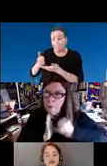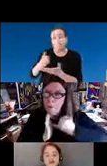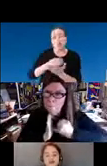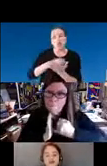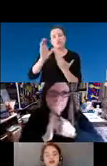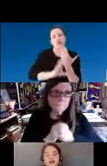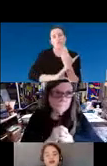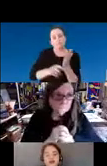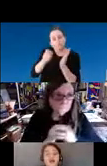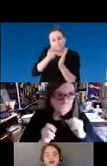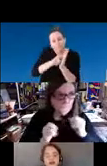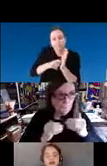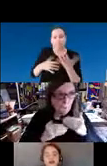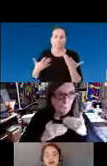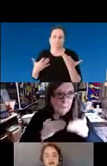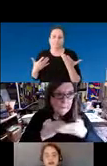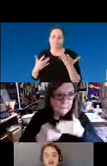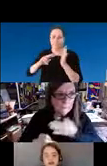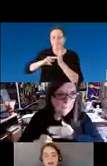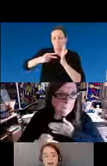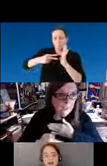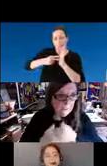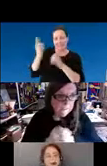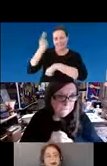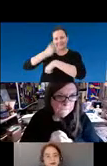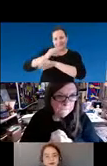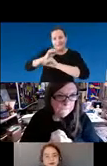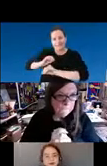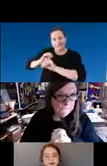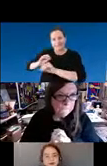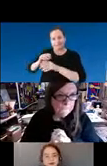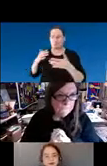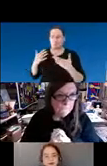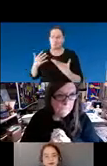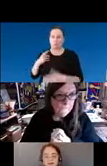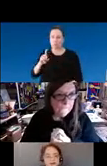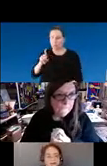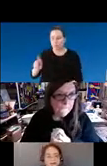and students to make art.